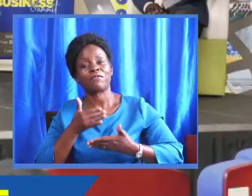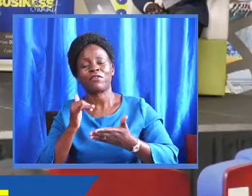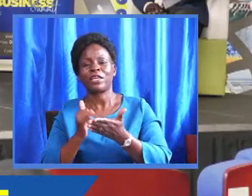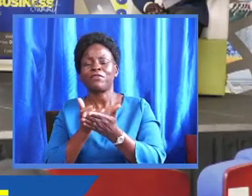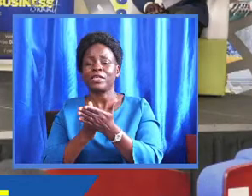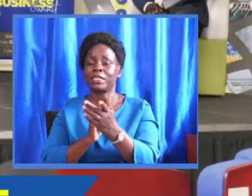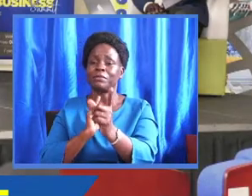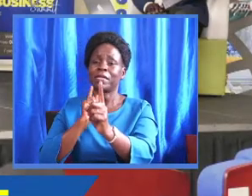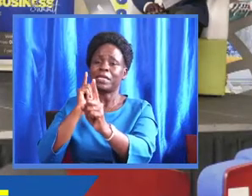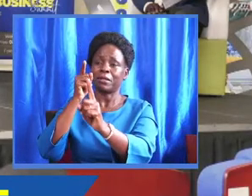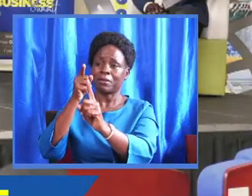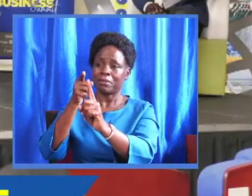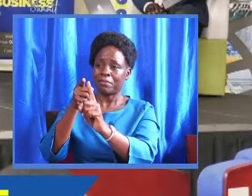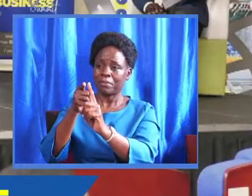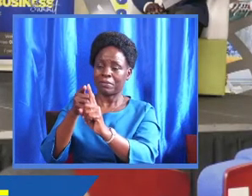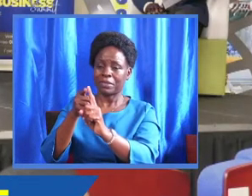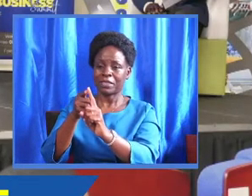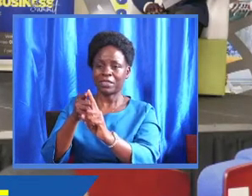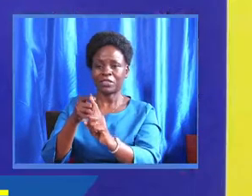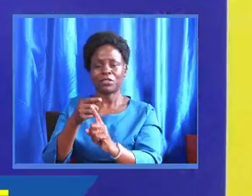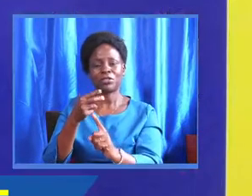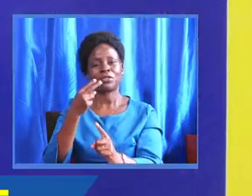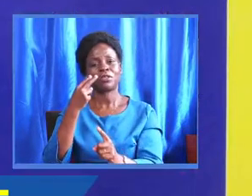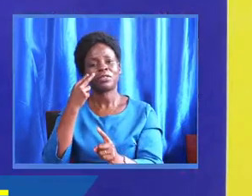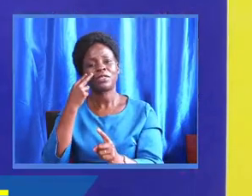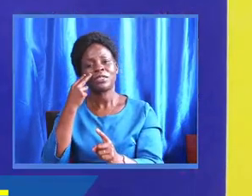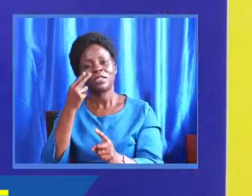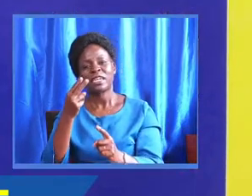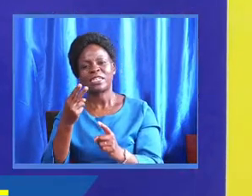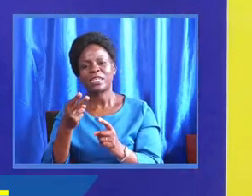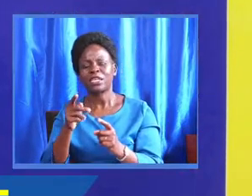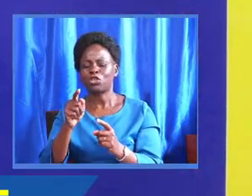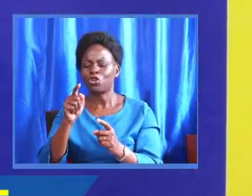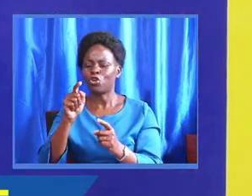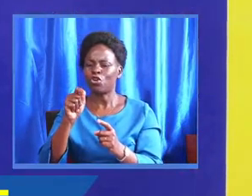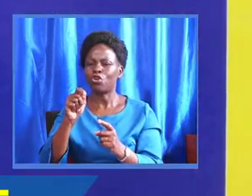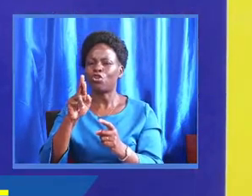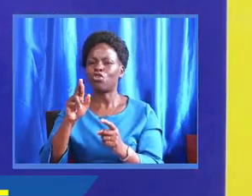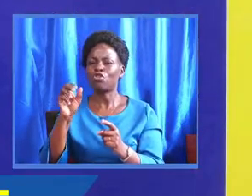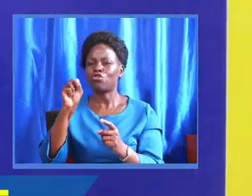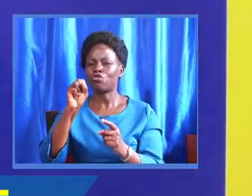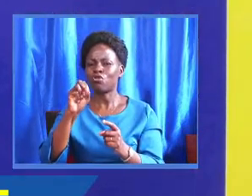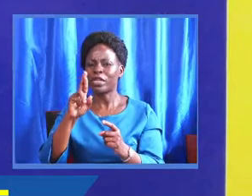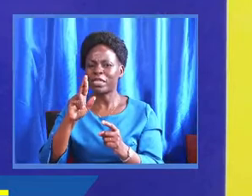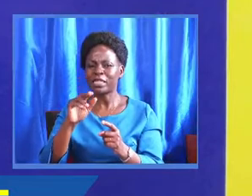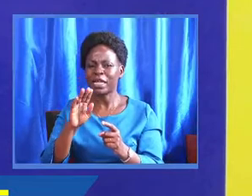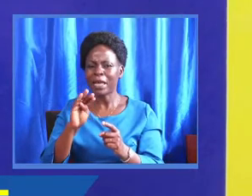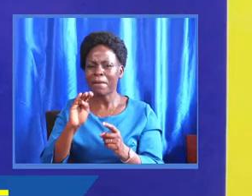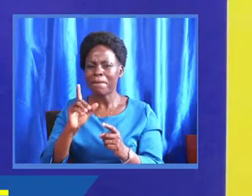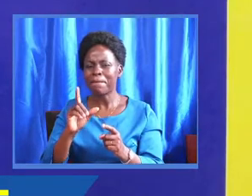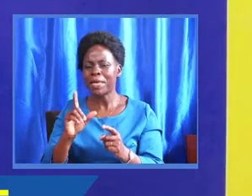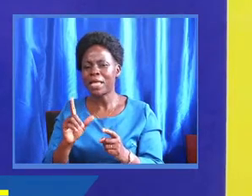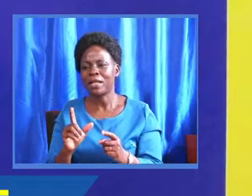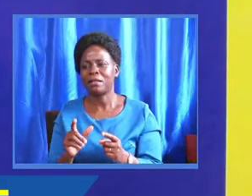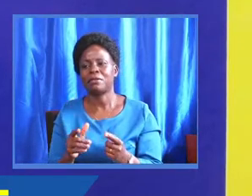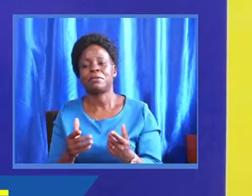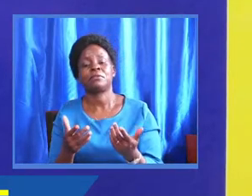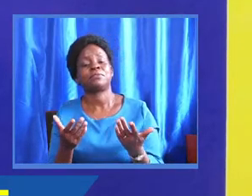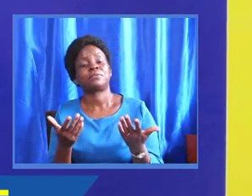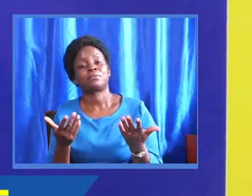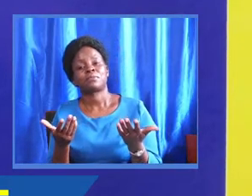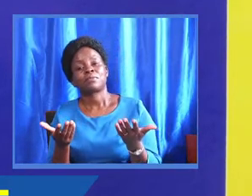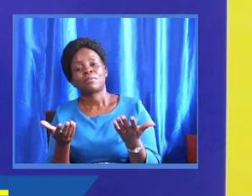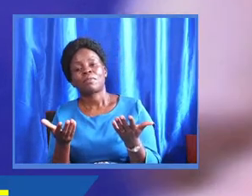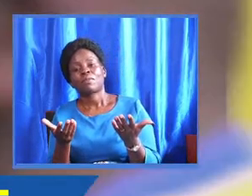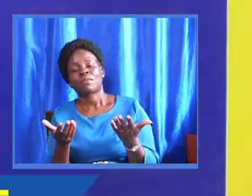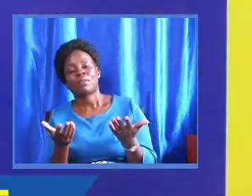purposes. You, when you consider your treasury bill or your bank deposit rate against the your